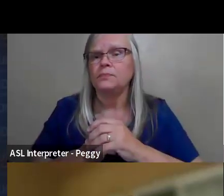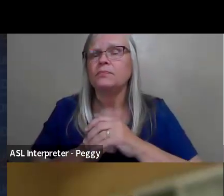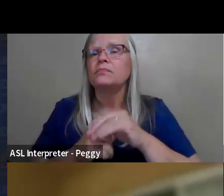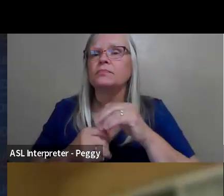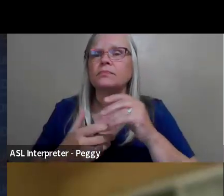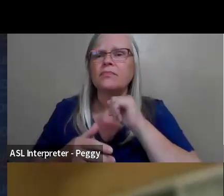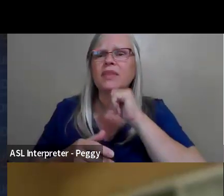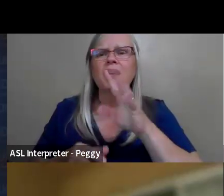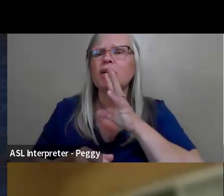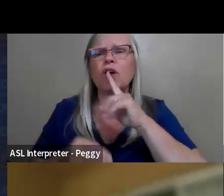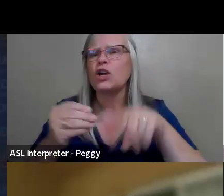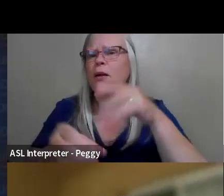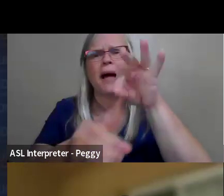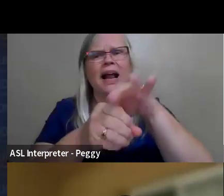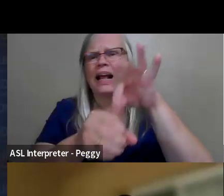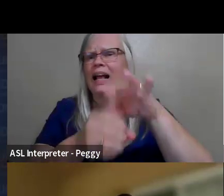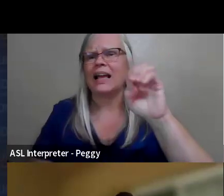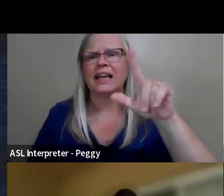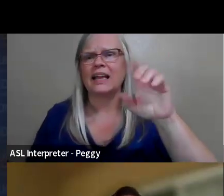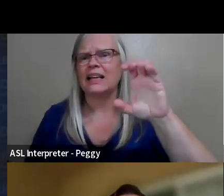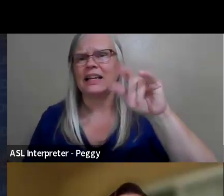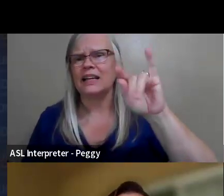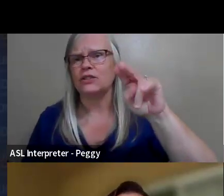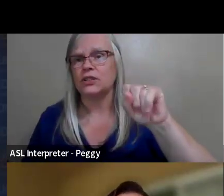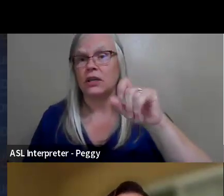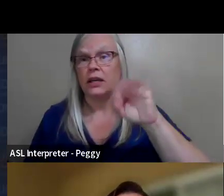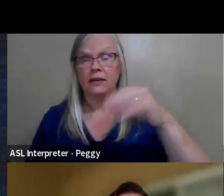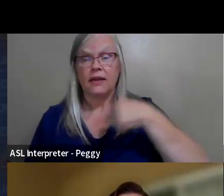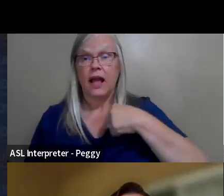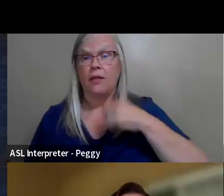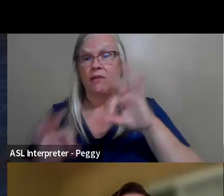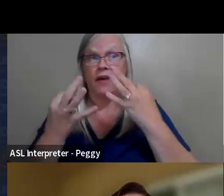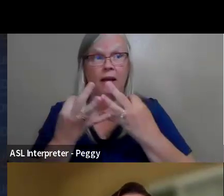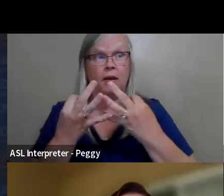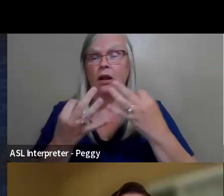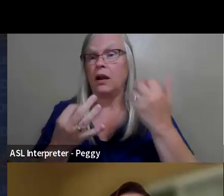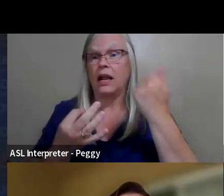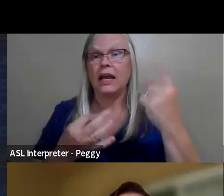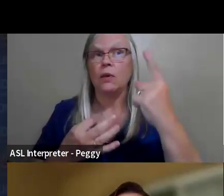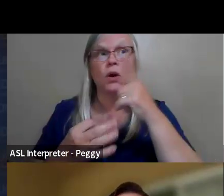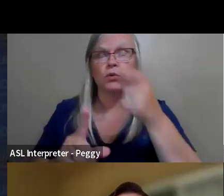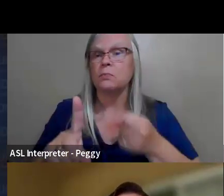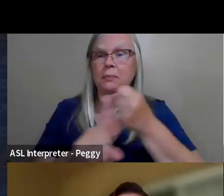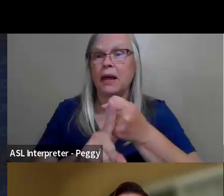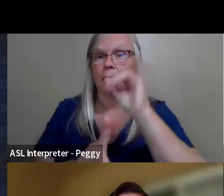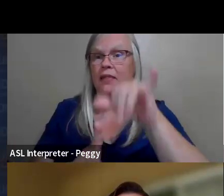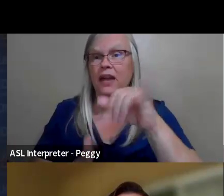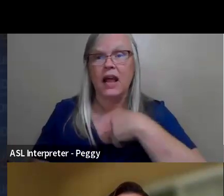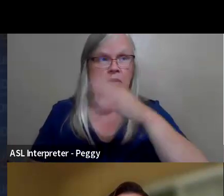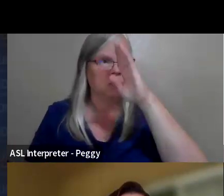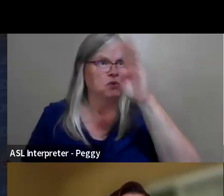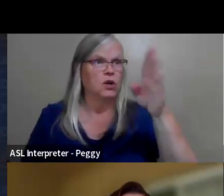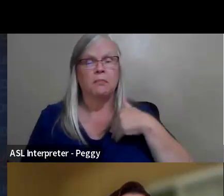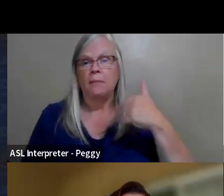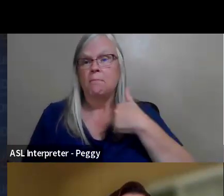talking about elections when I say this, but if I were the family or if I were anyone impacted by that, I would go directly to my